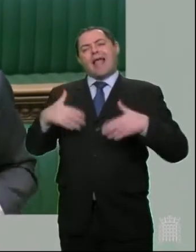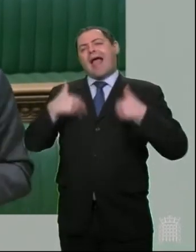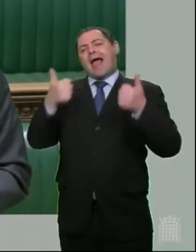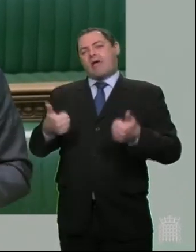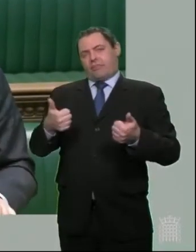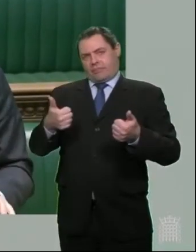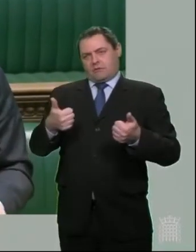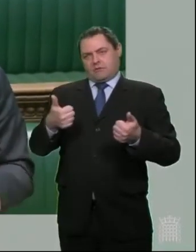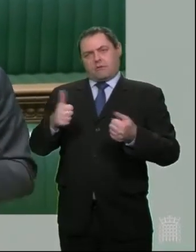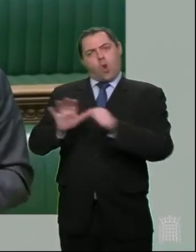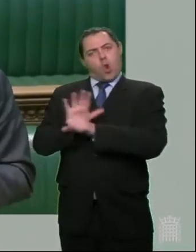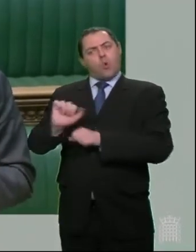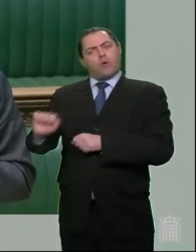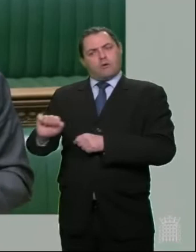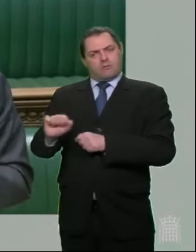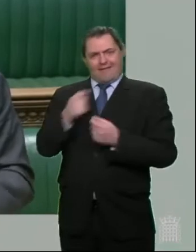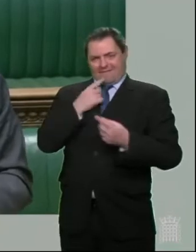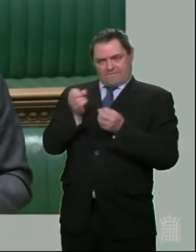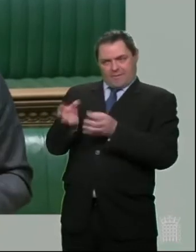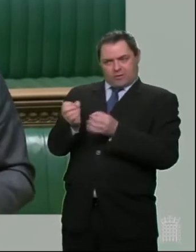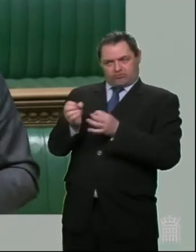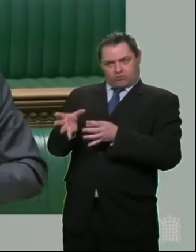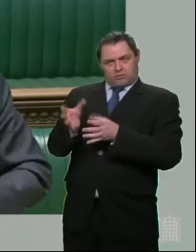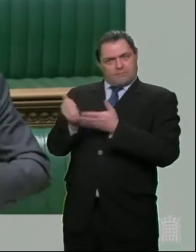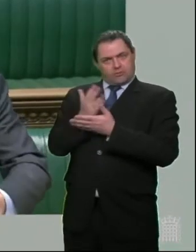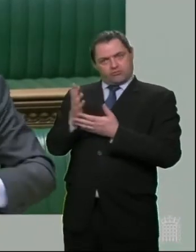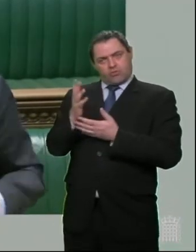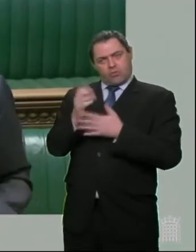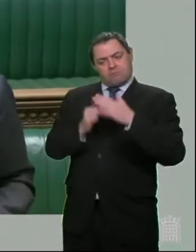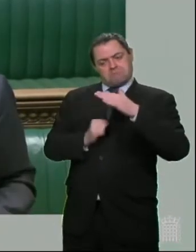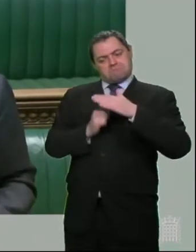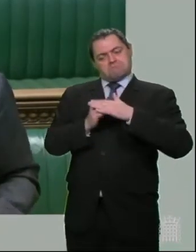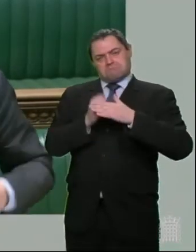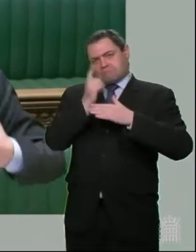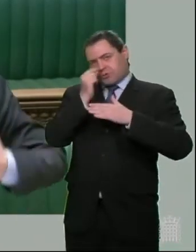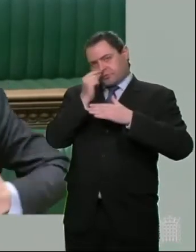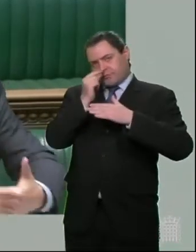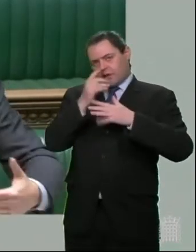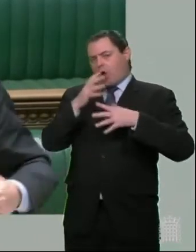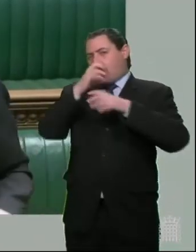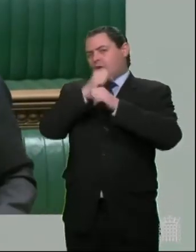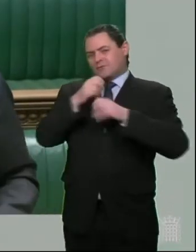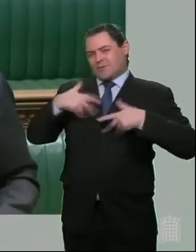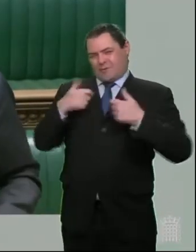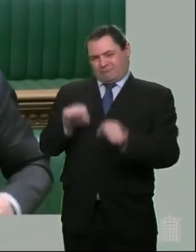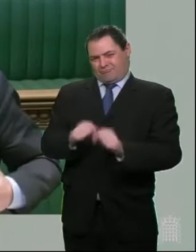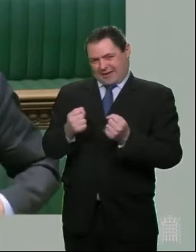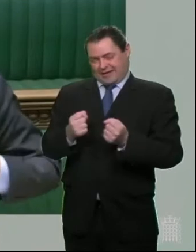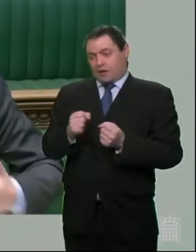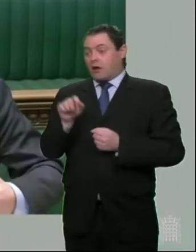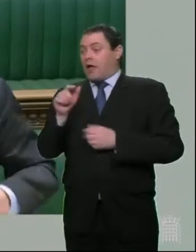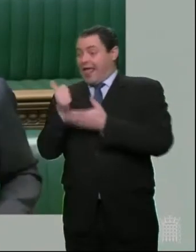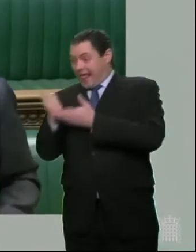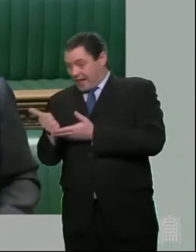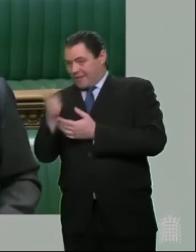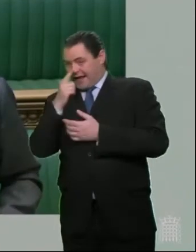level all the information we can give them without breaching that confidentiality to find those hard-to-reach groups and to